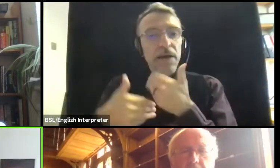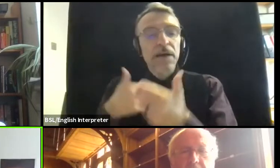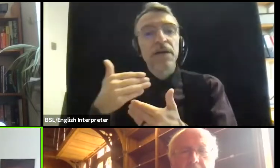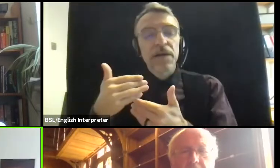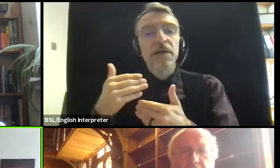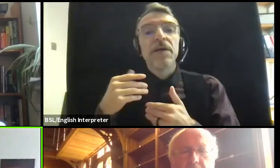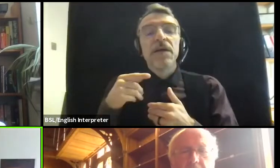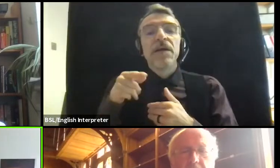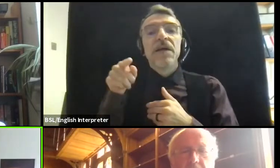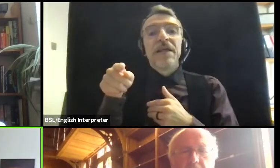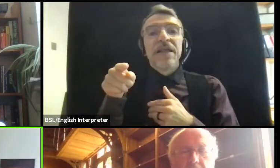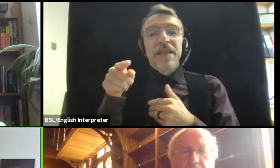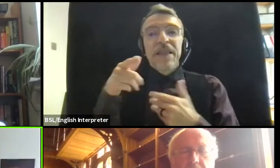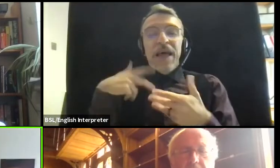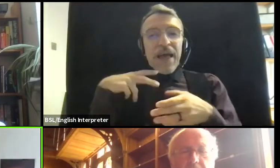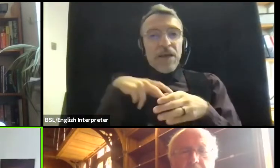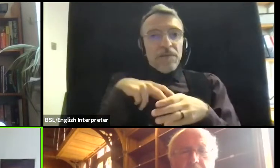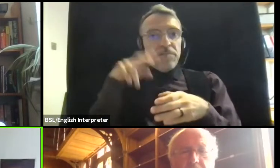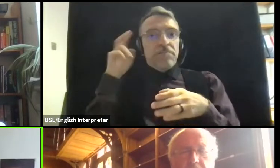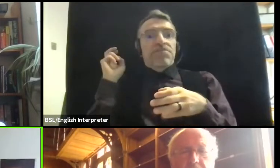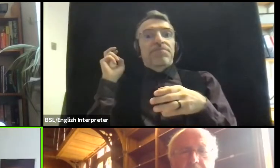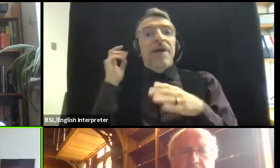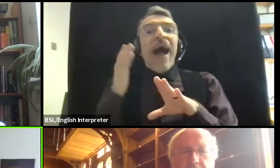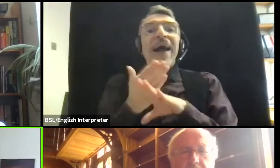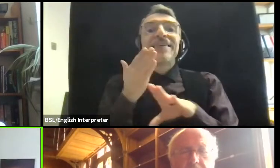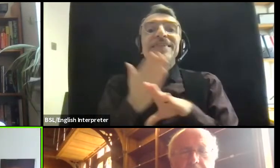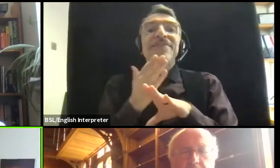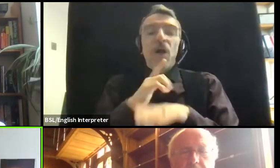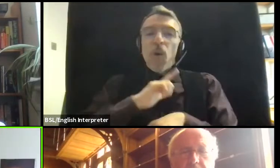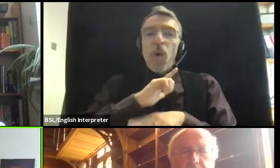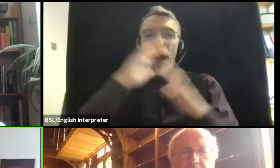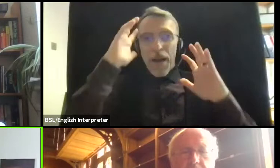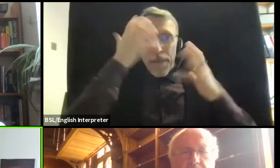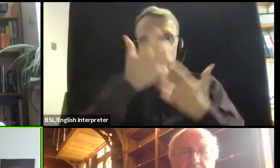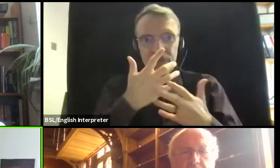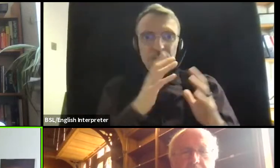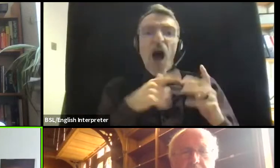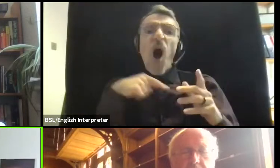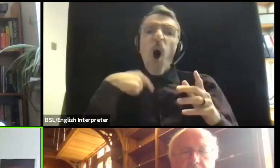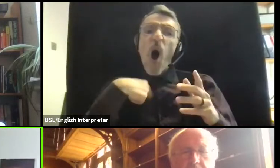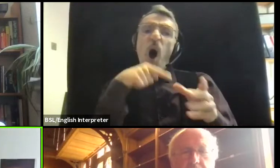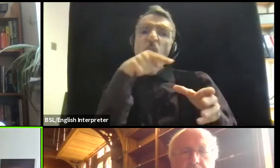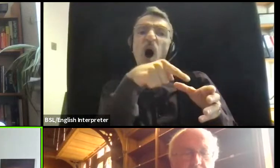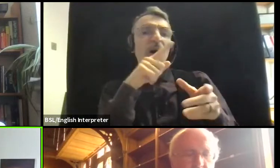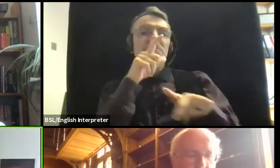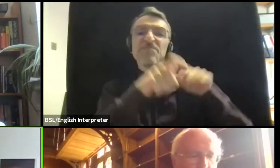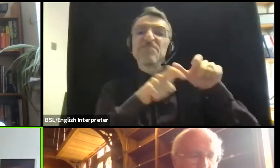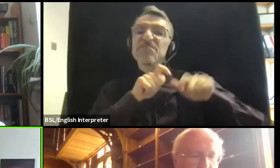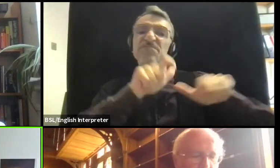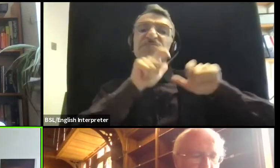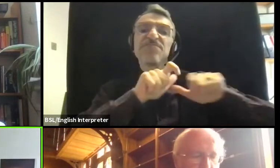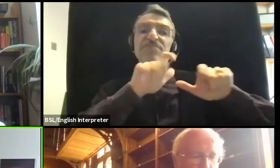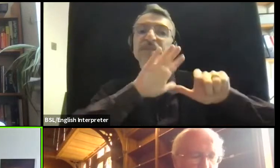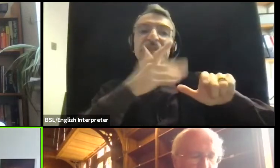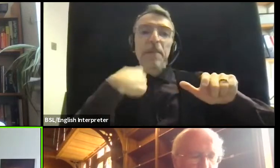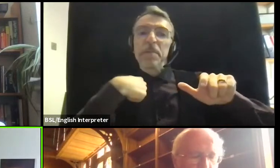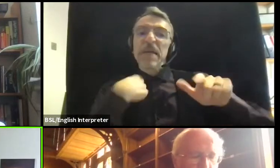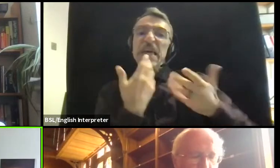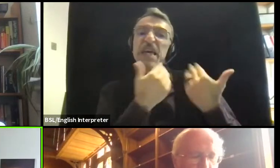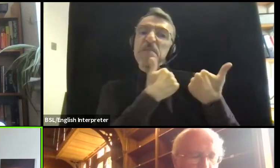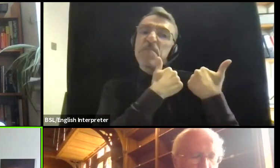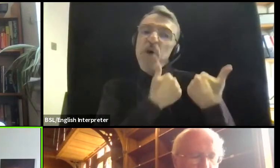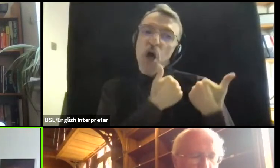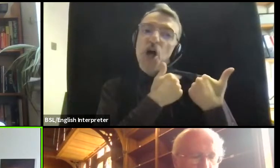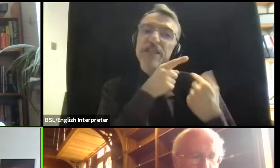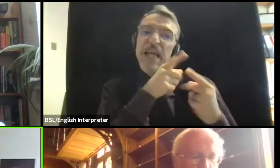they withdrew from activities because they were worried that they were a burden, and so on. Whereas the people who'd been included,